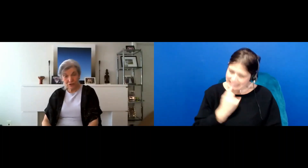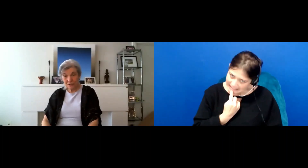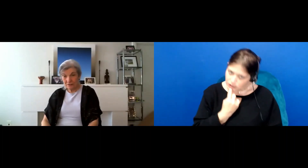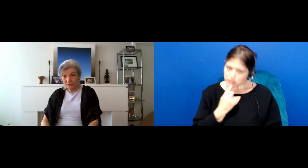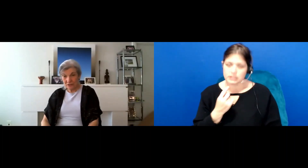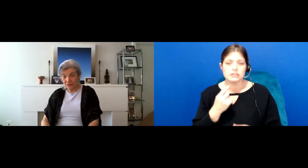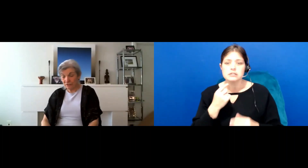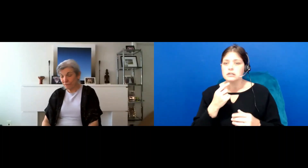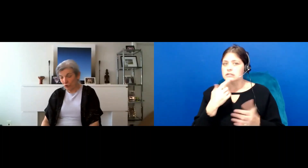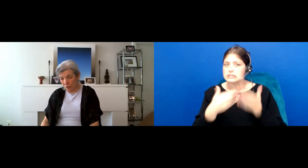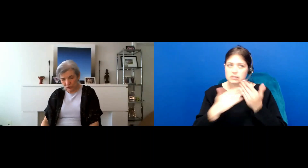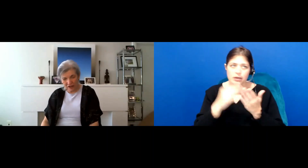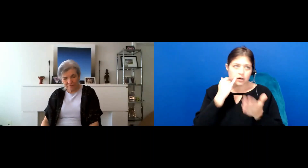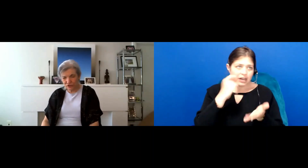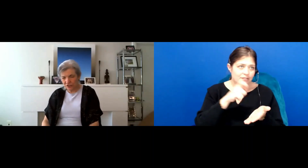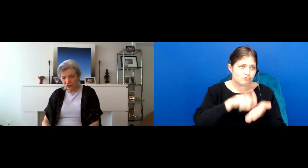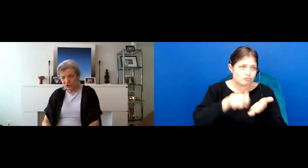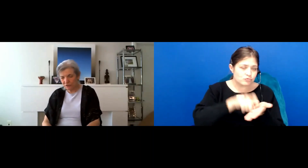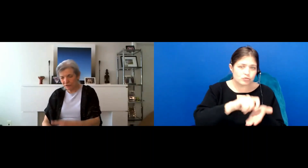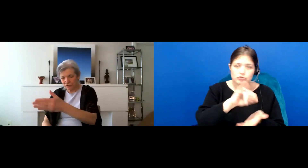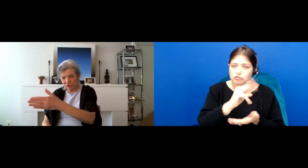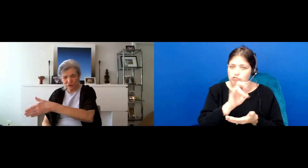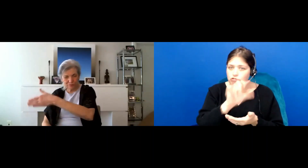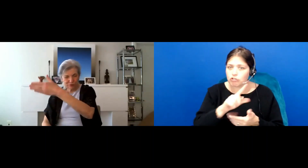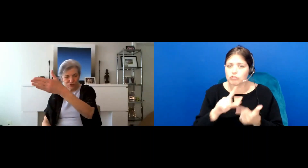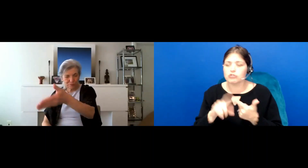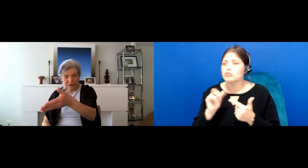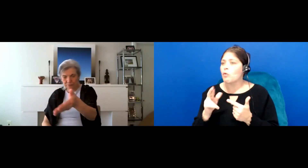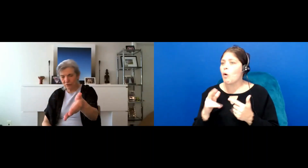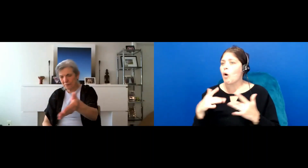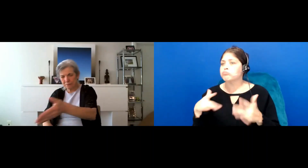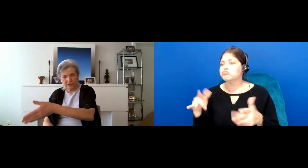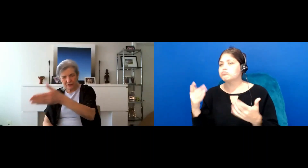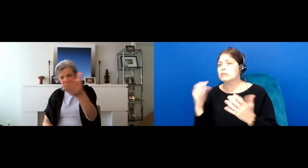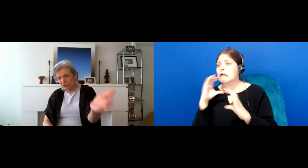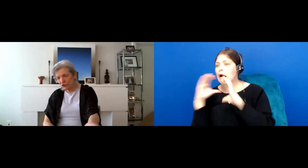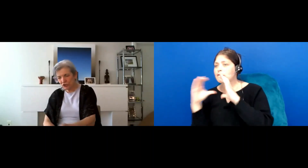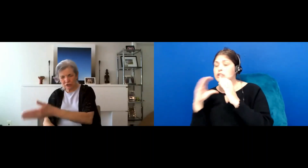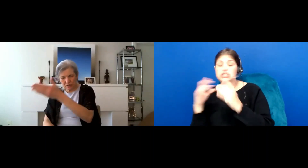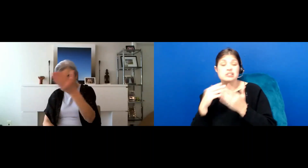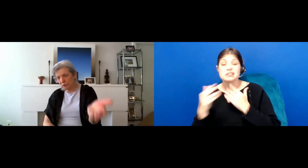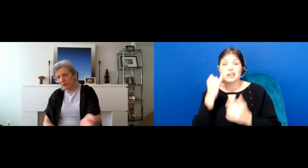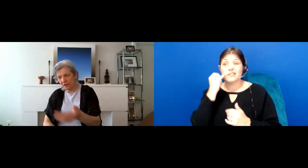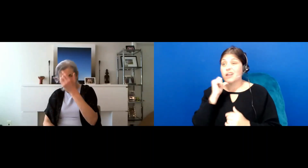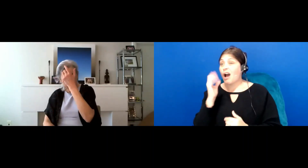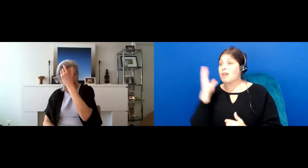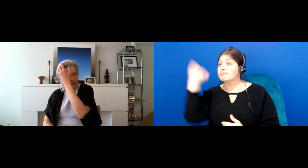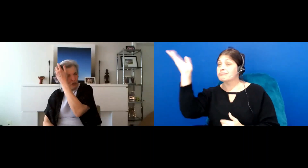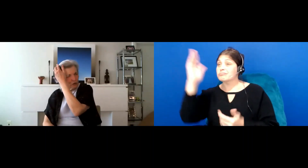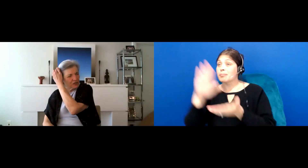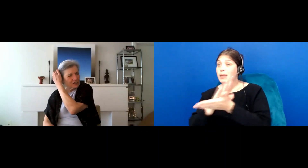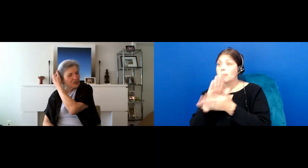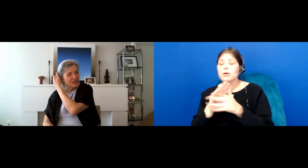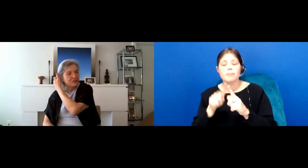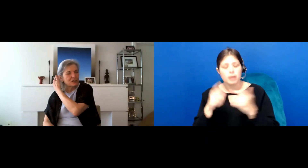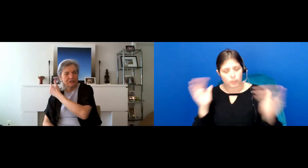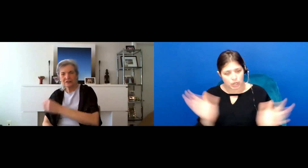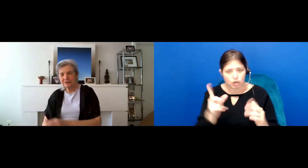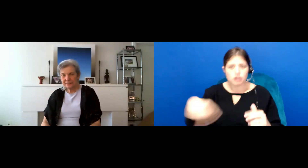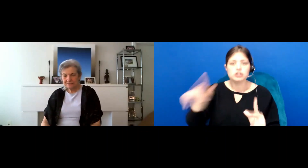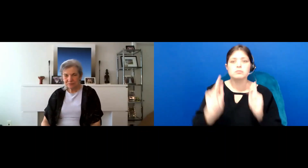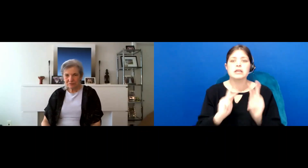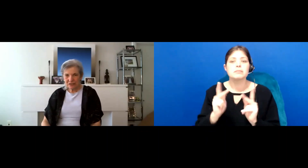journals, in informal conversations, even if you didn't put your paper up. But certainly we encourage those in a